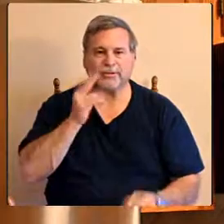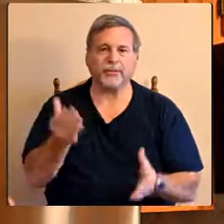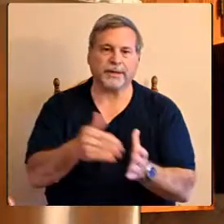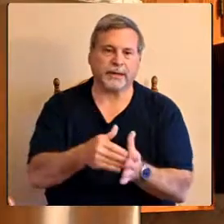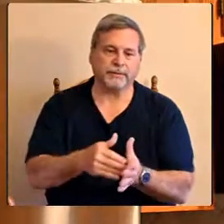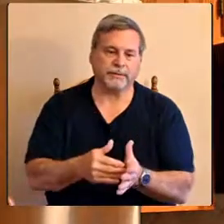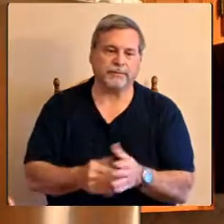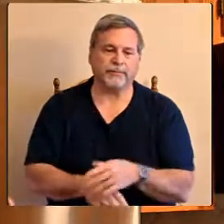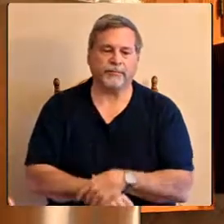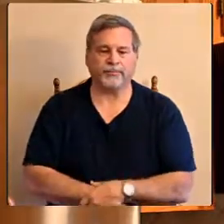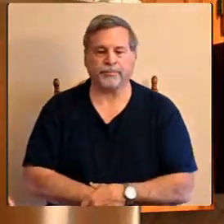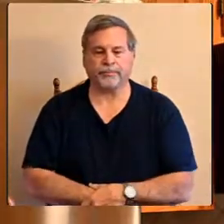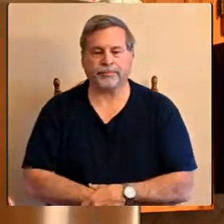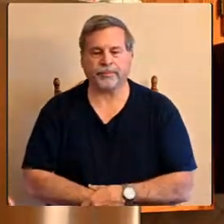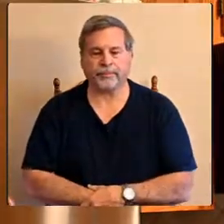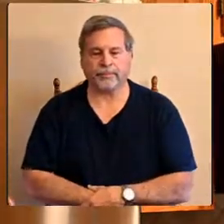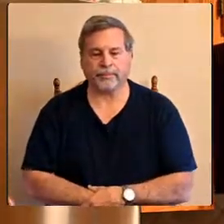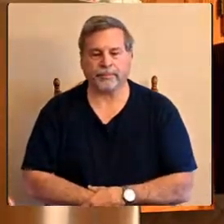in.